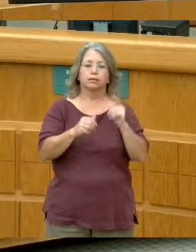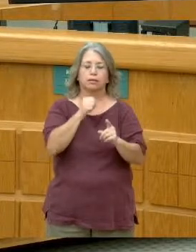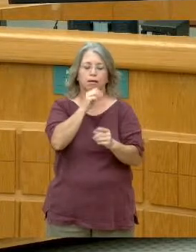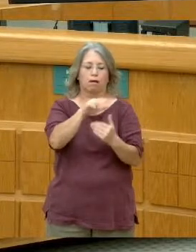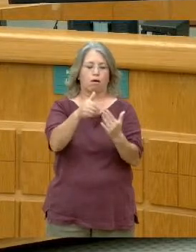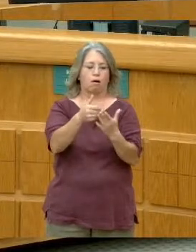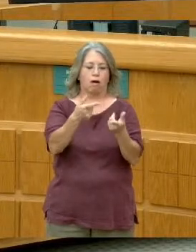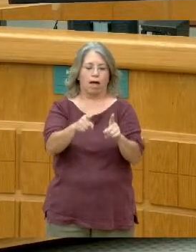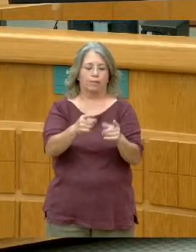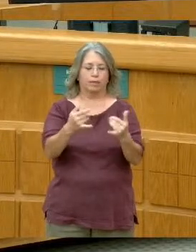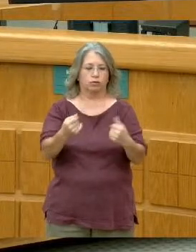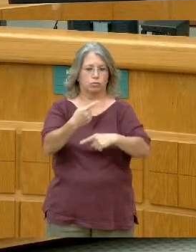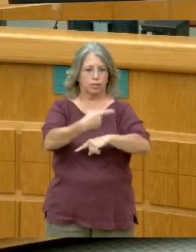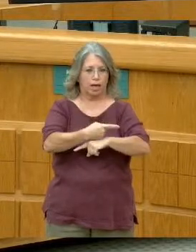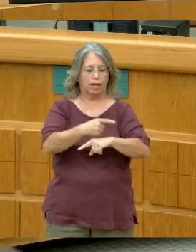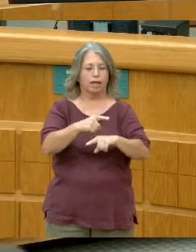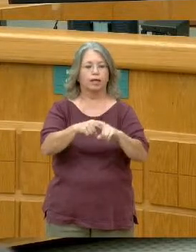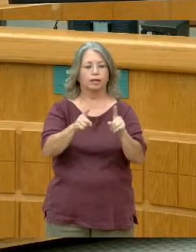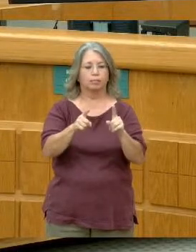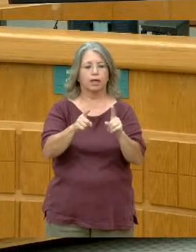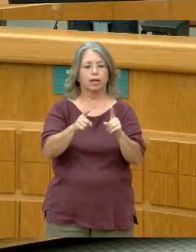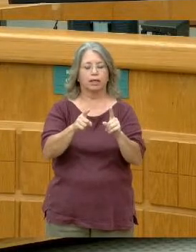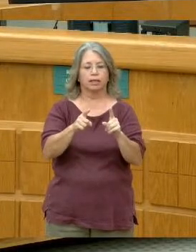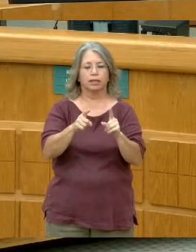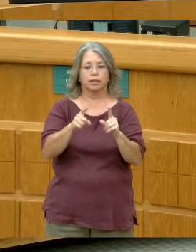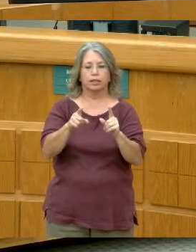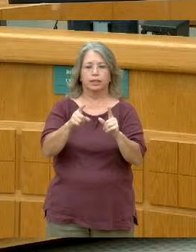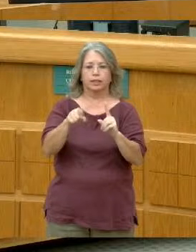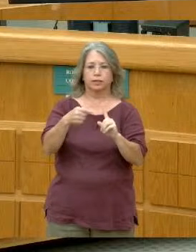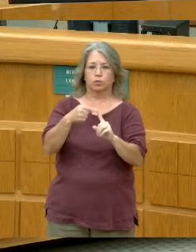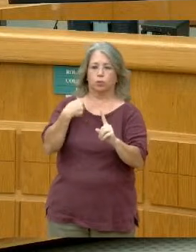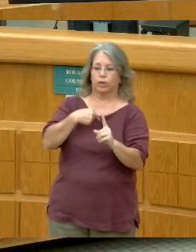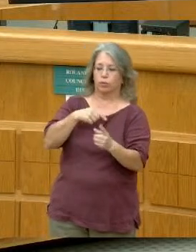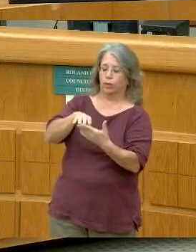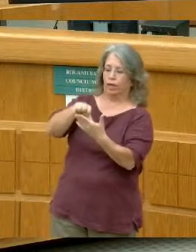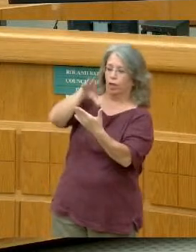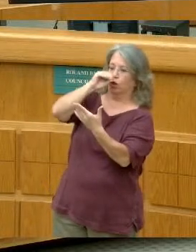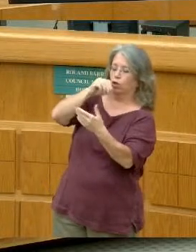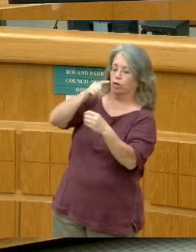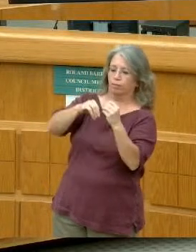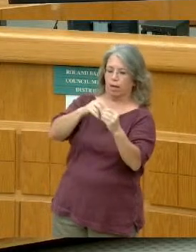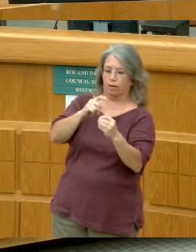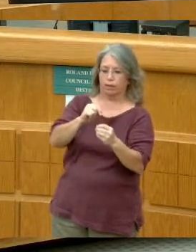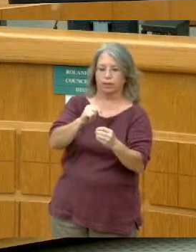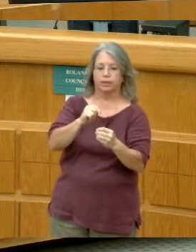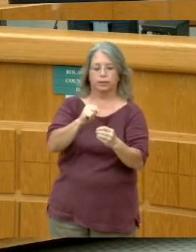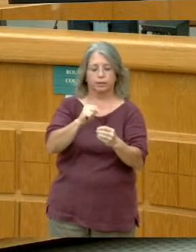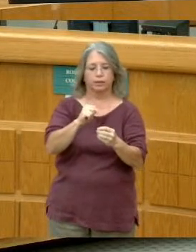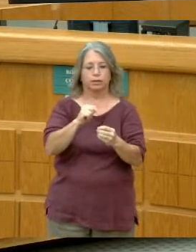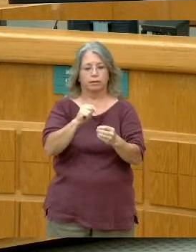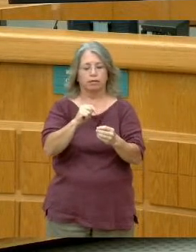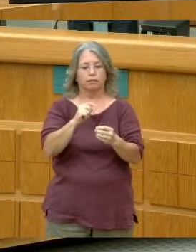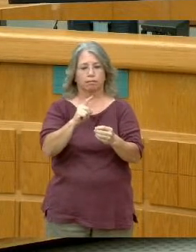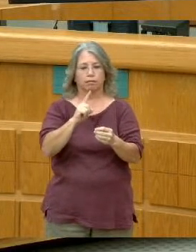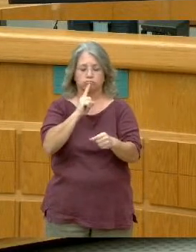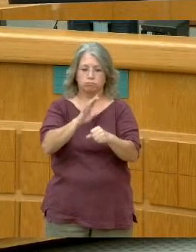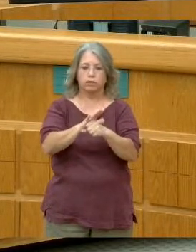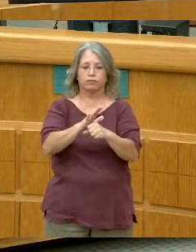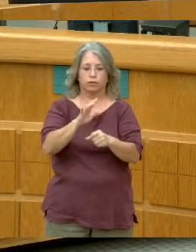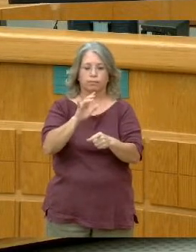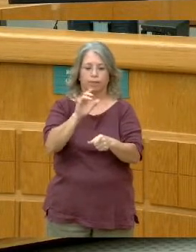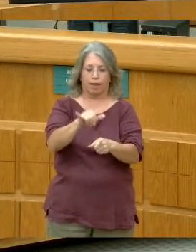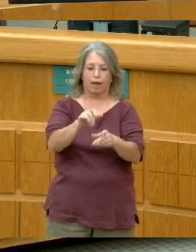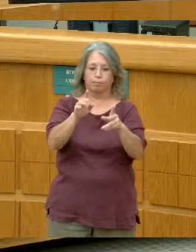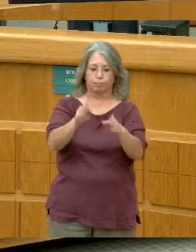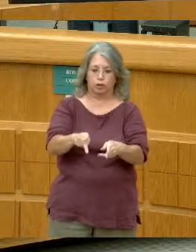our data is based on when we're being told, either when a test result came in or it was finally sent to us.